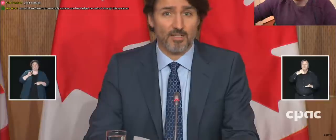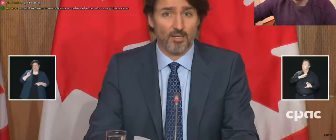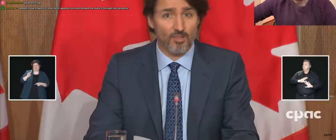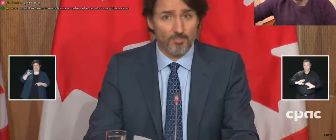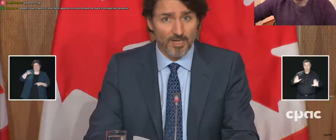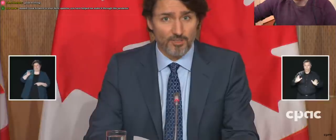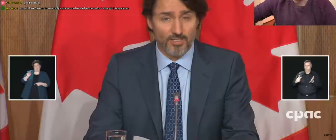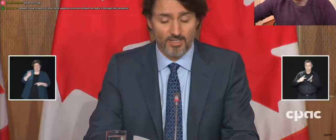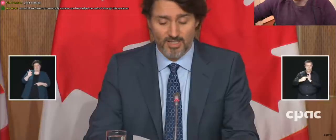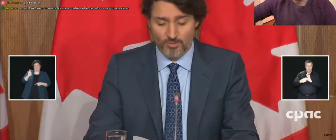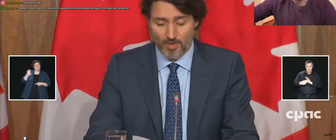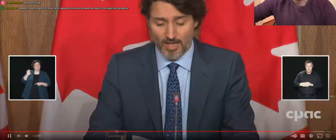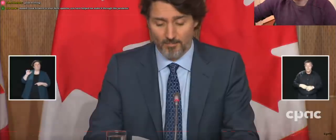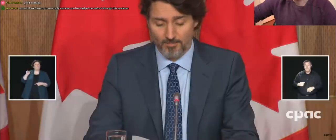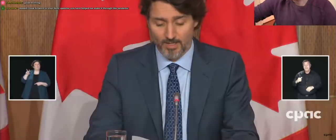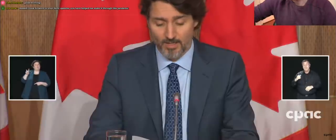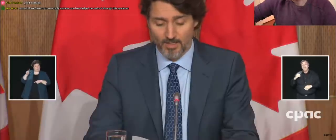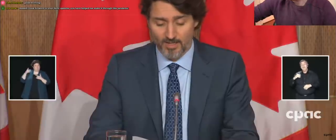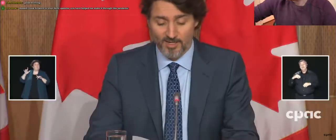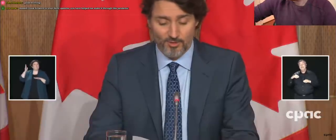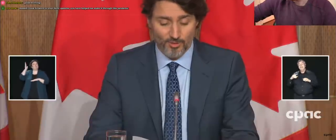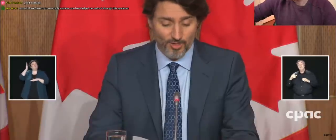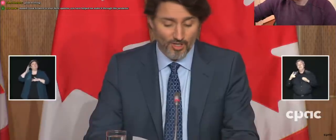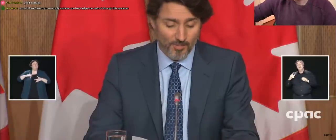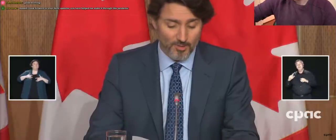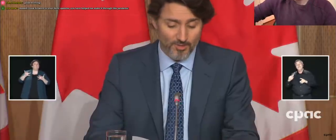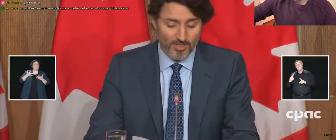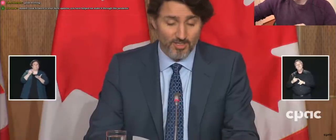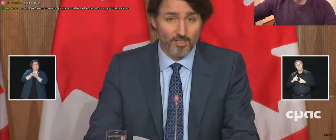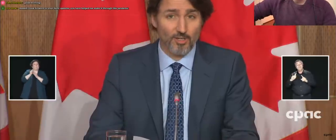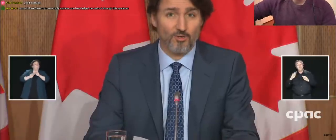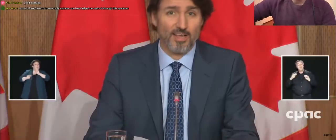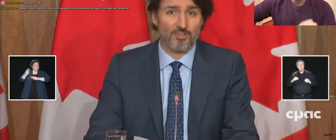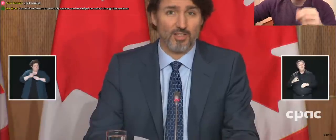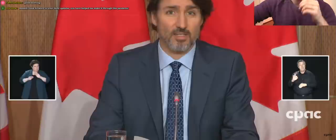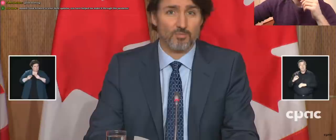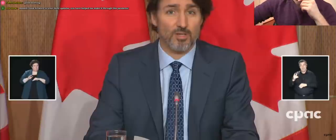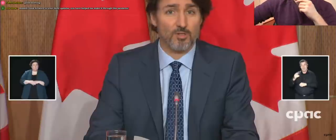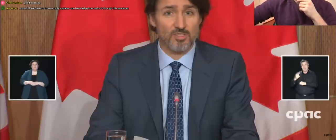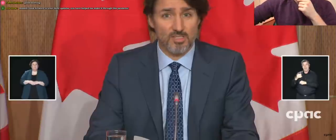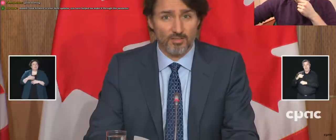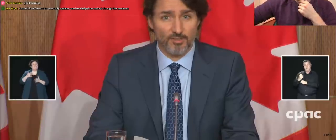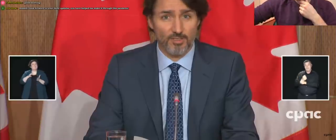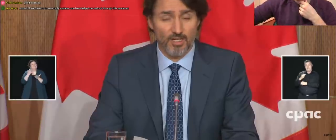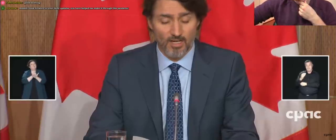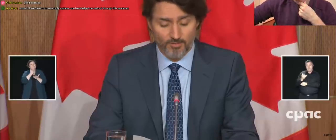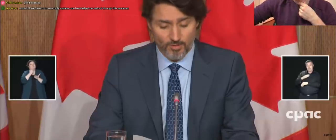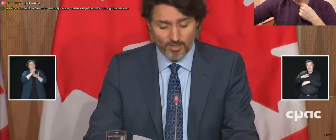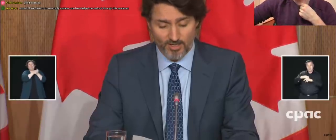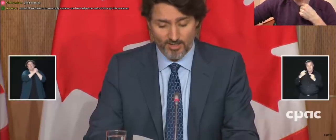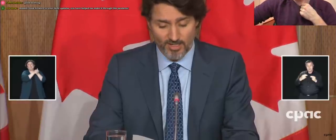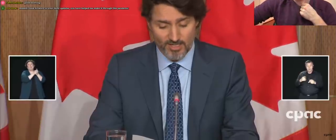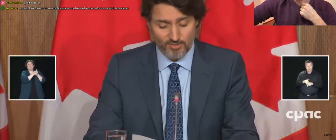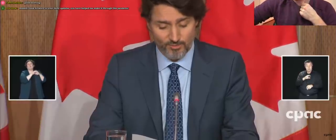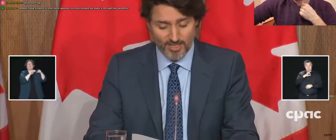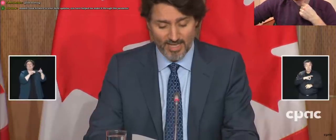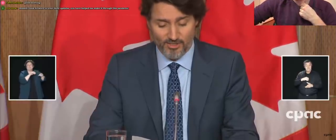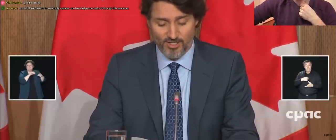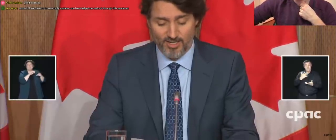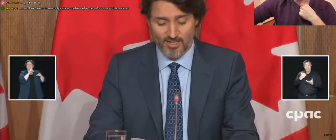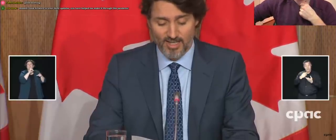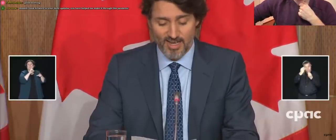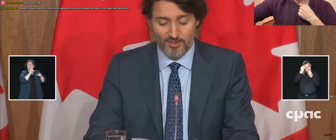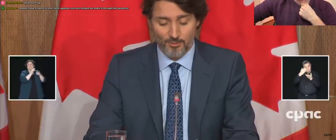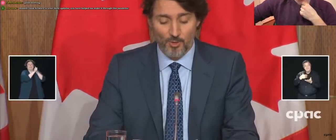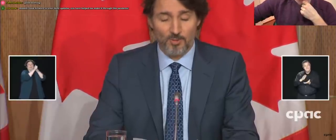an update on the budget as well. Okay. I also took the opportunity to congratulate Premier Silver of Yukon on his